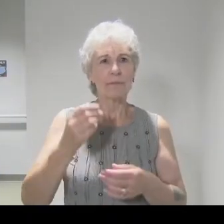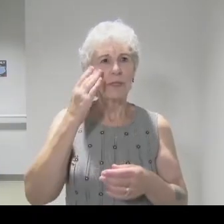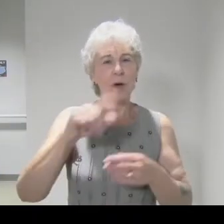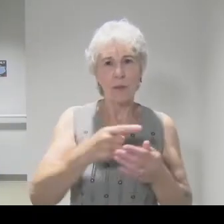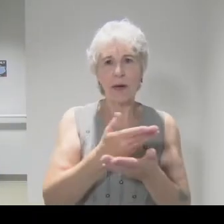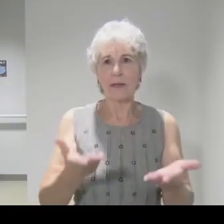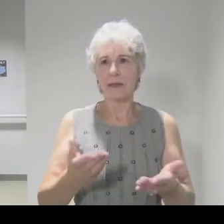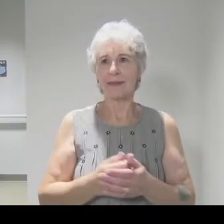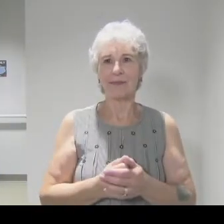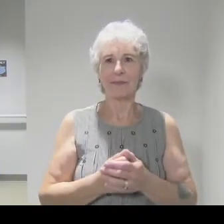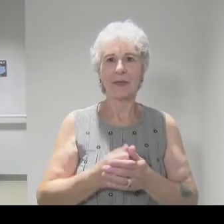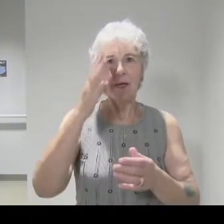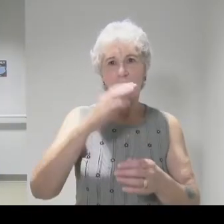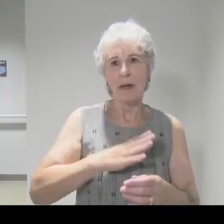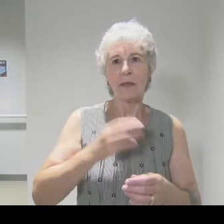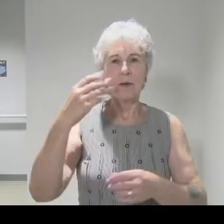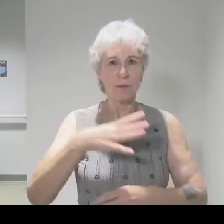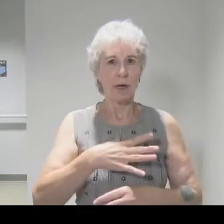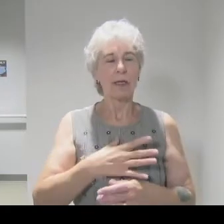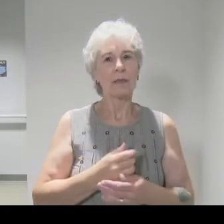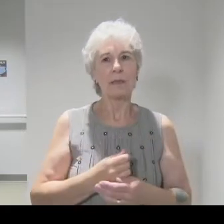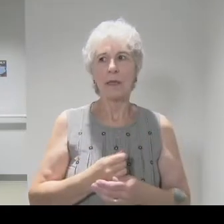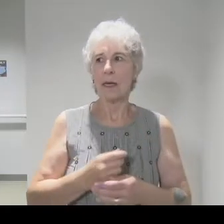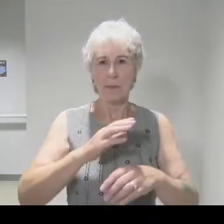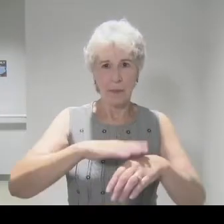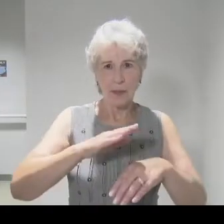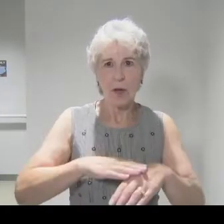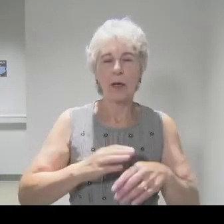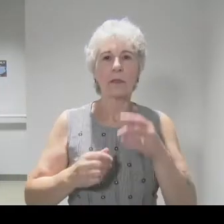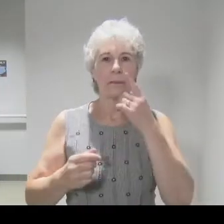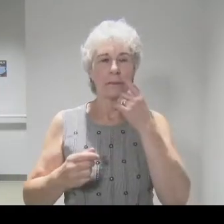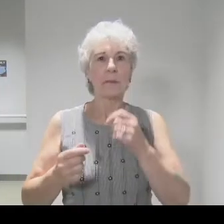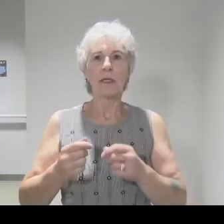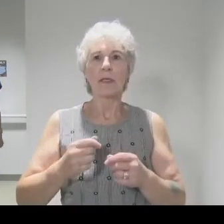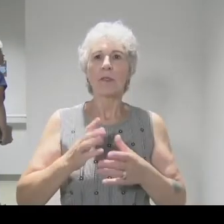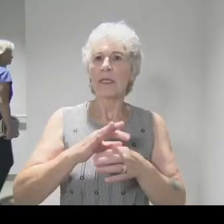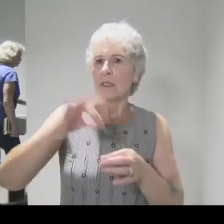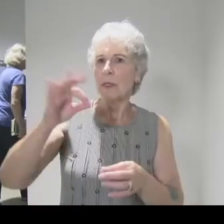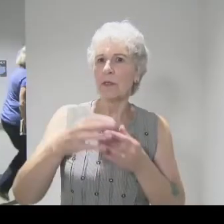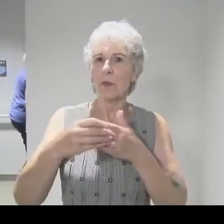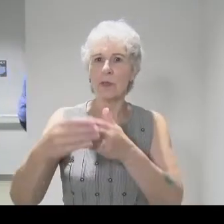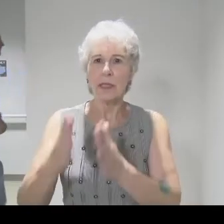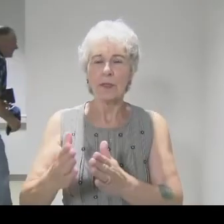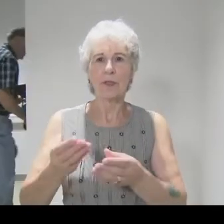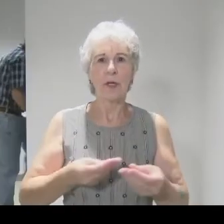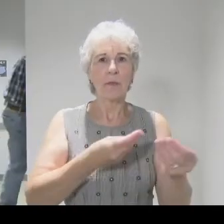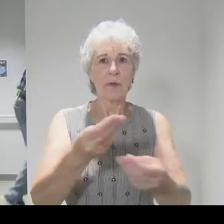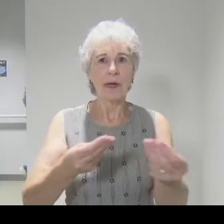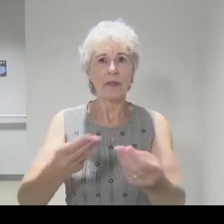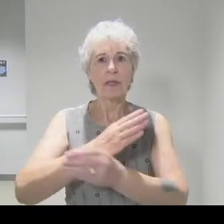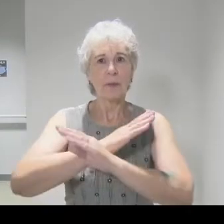Men of grace, without a doubt, have been called to be spiritual leaders of their home, to be providers and